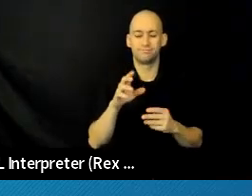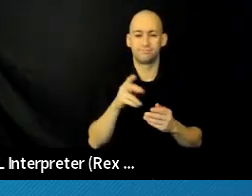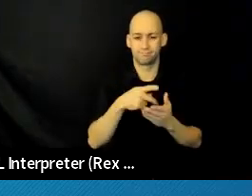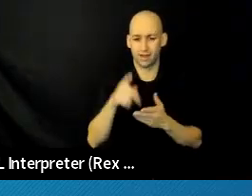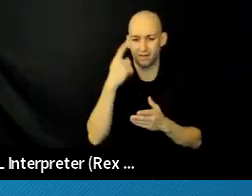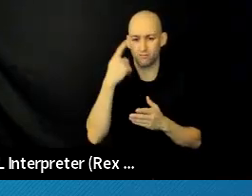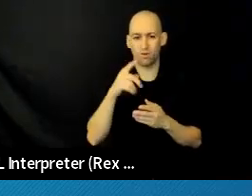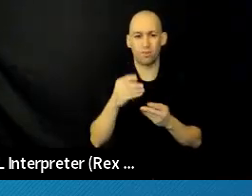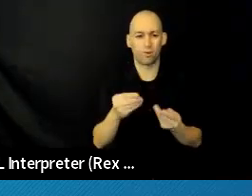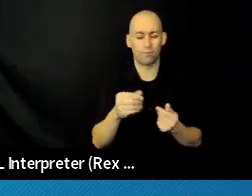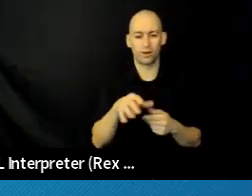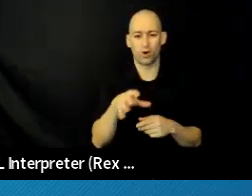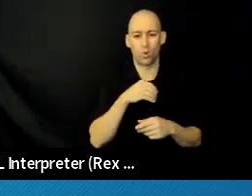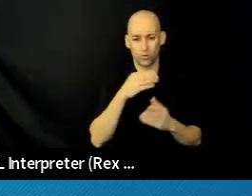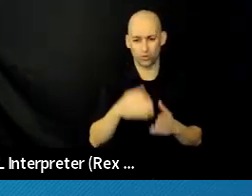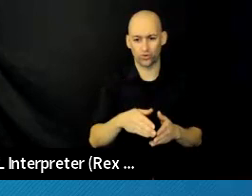public project